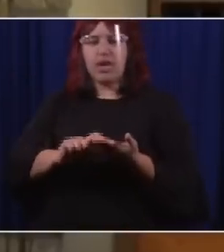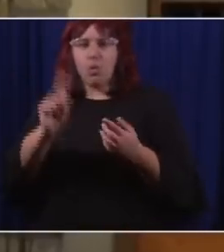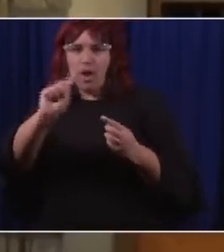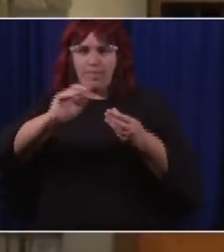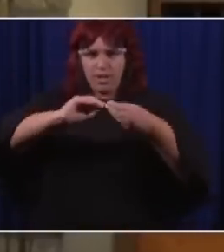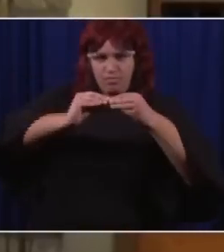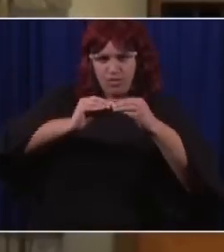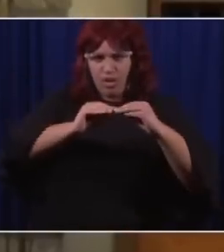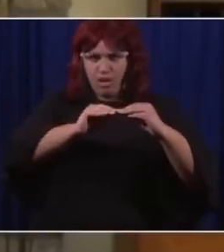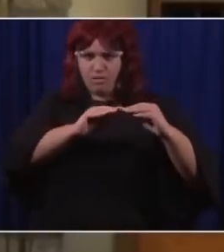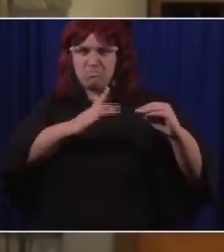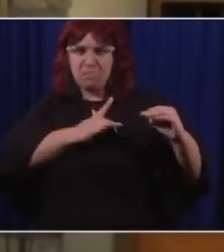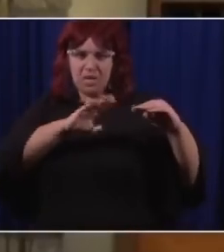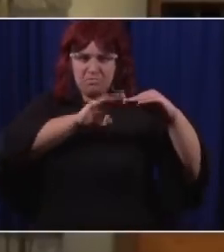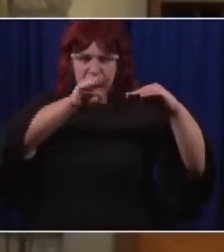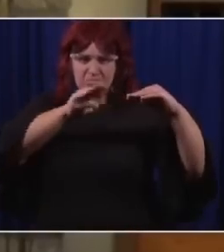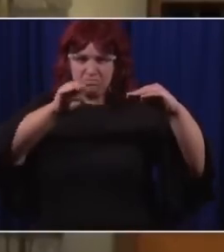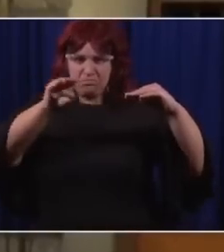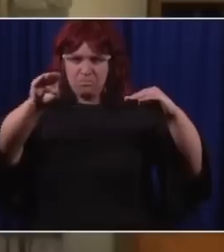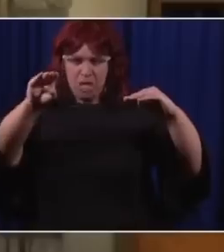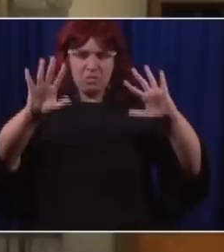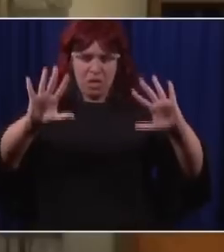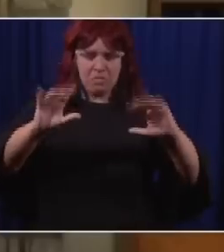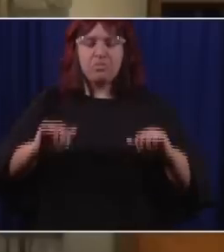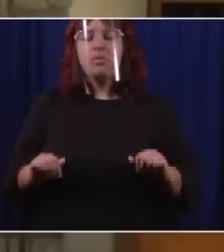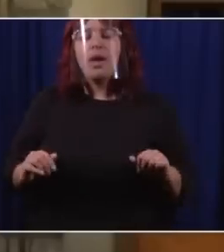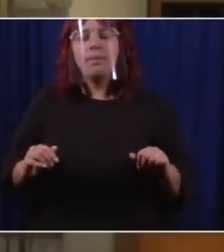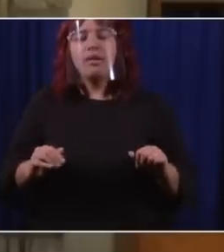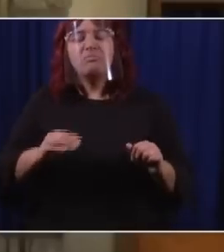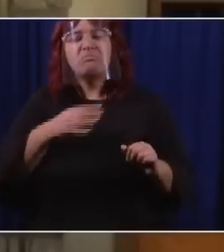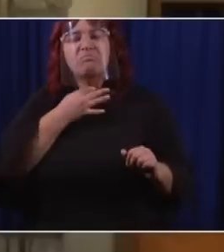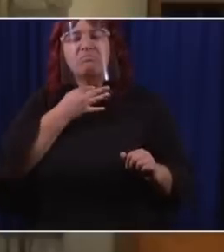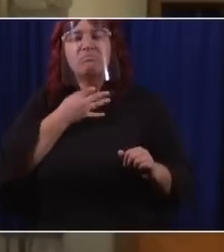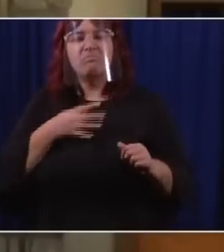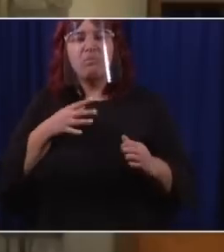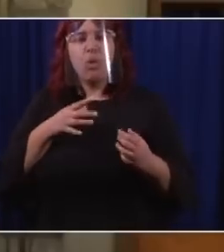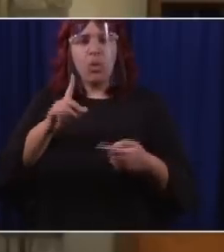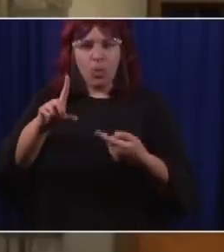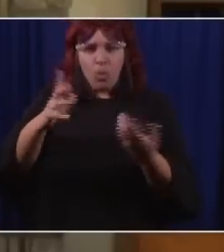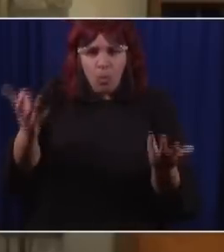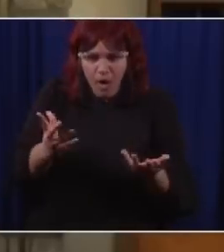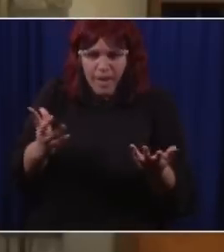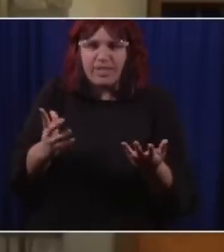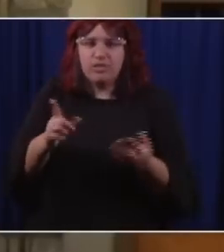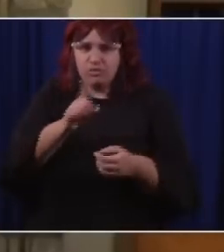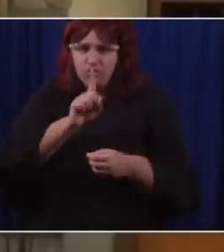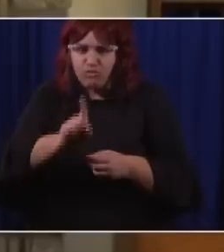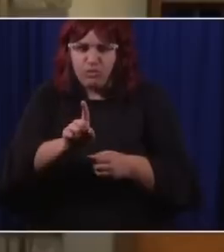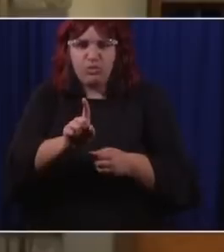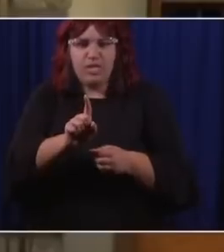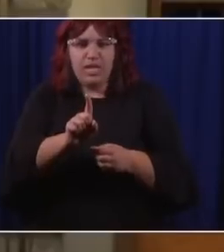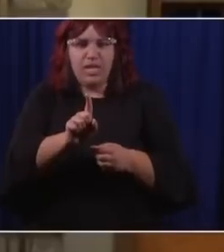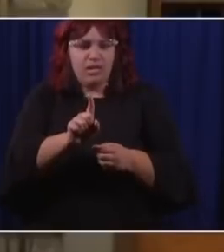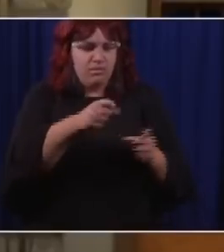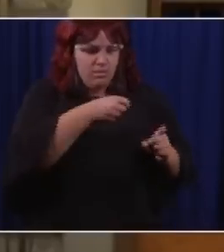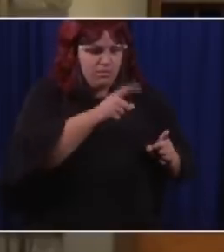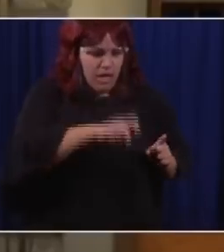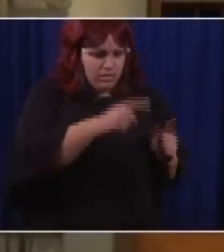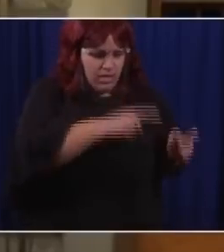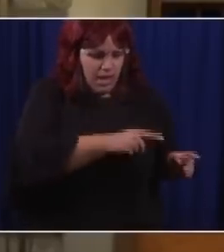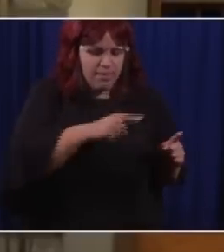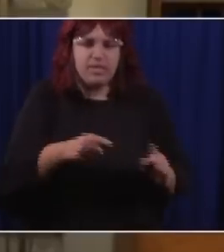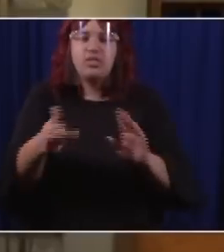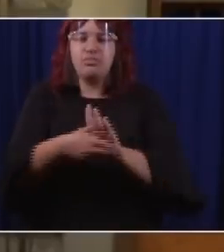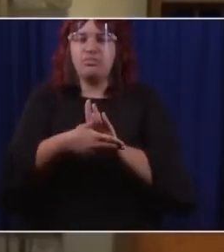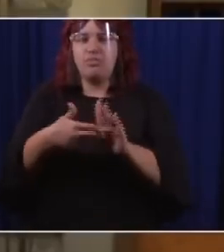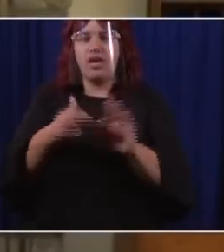now. Can you quantify for us when you hit emergency? And given the rule spread, if you must eventually issue